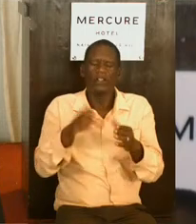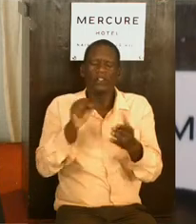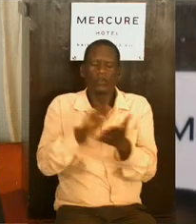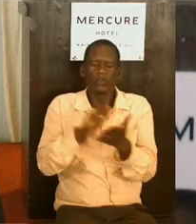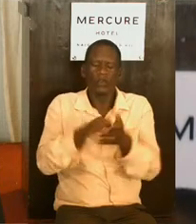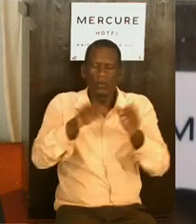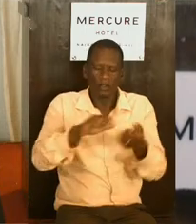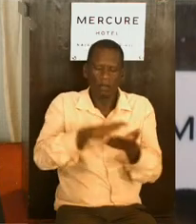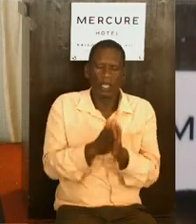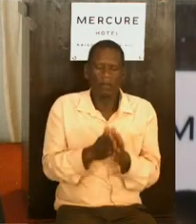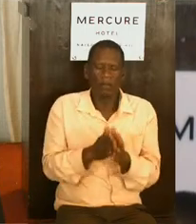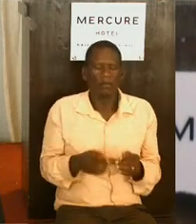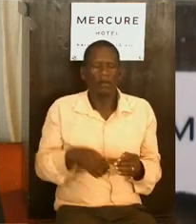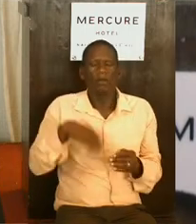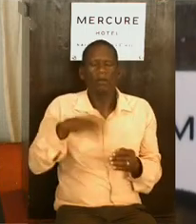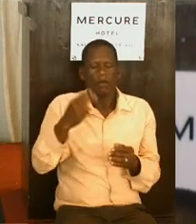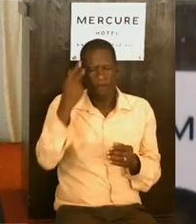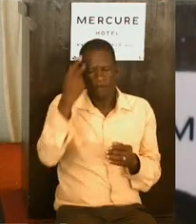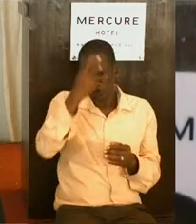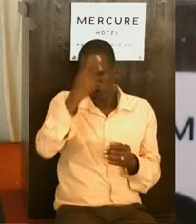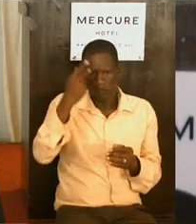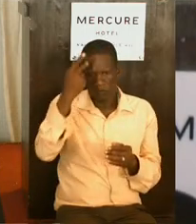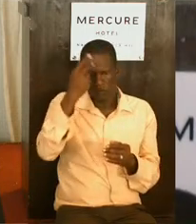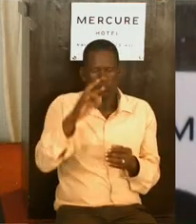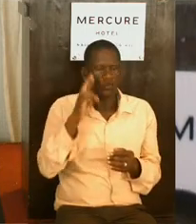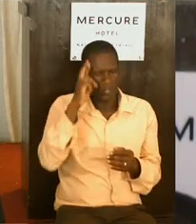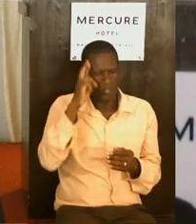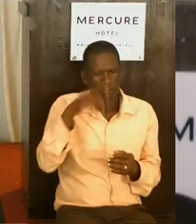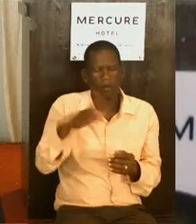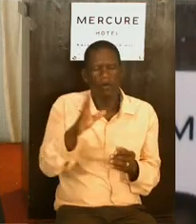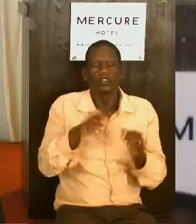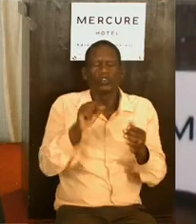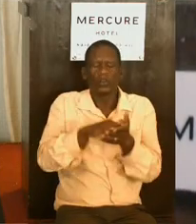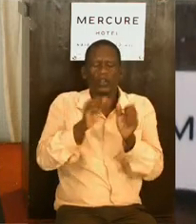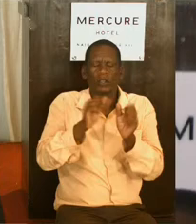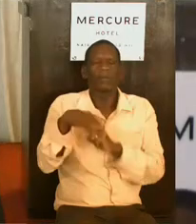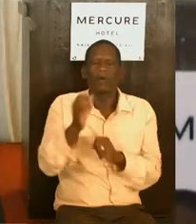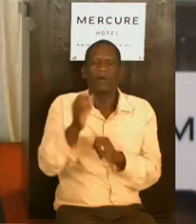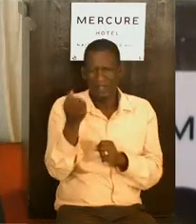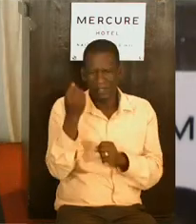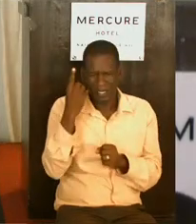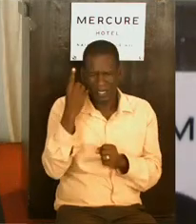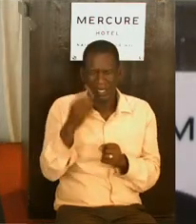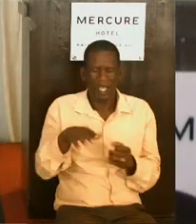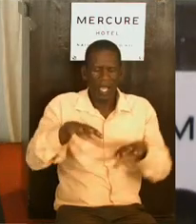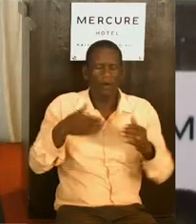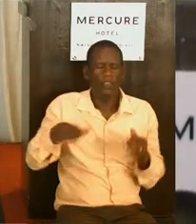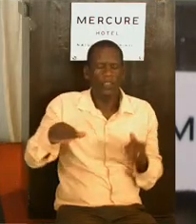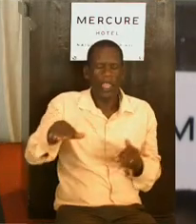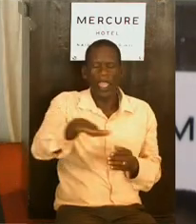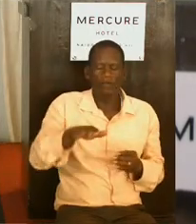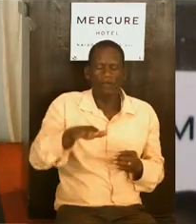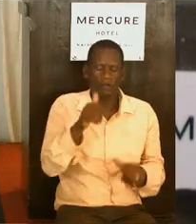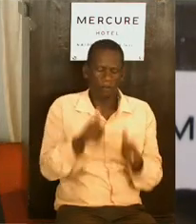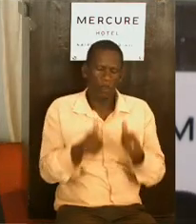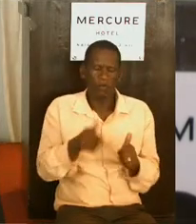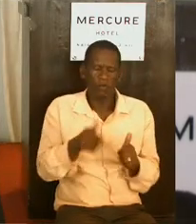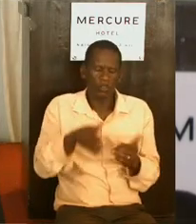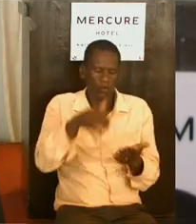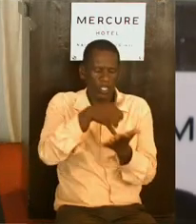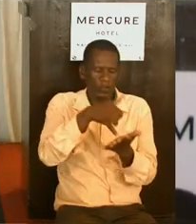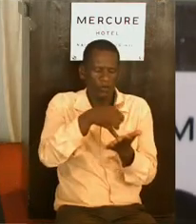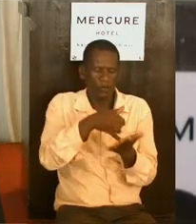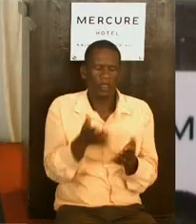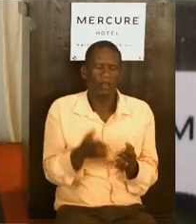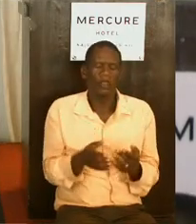be more even more philosophically you can be more understanding on the environment that you are involved